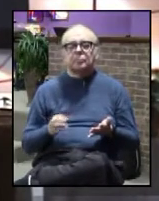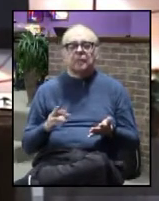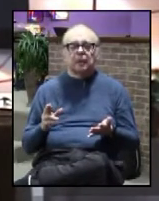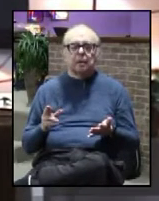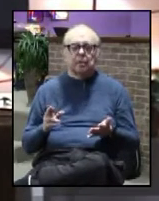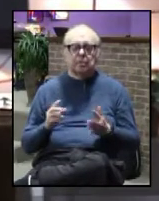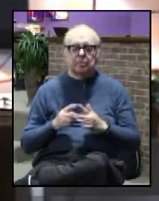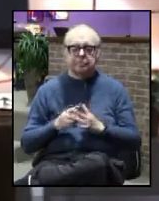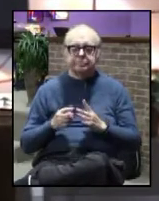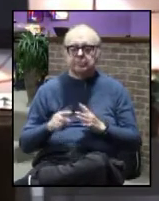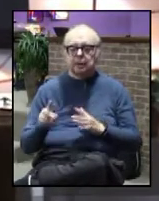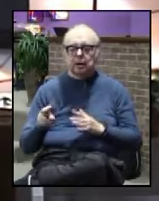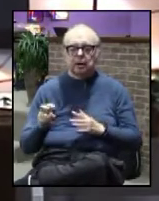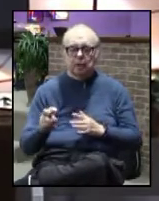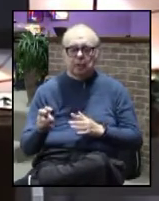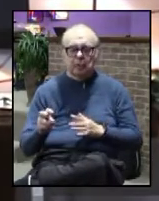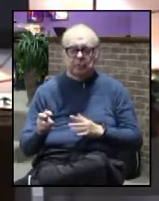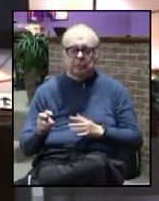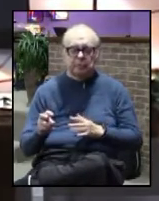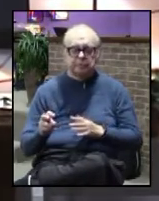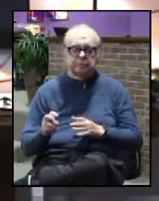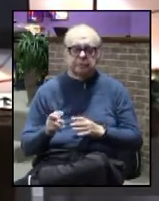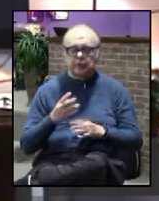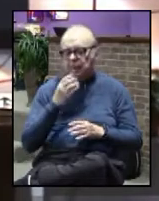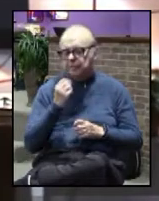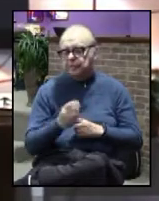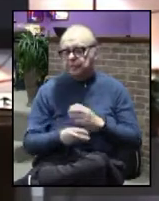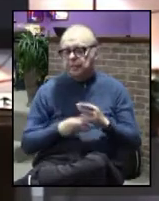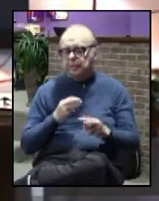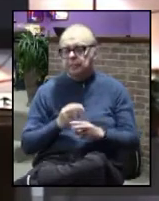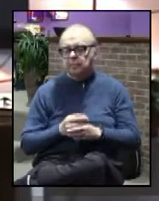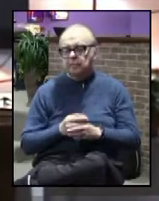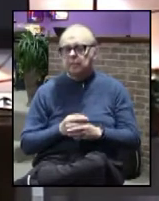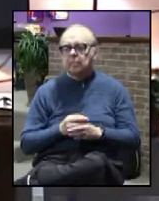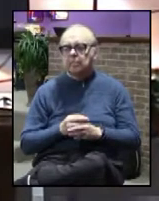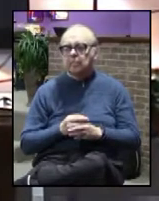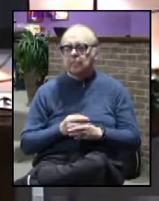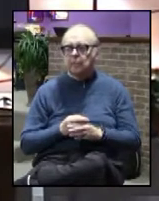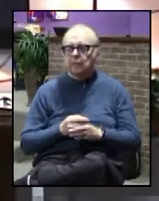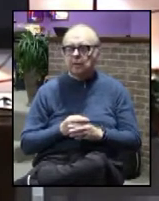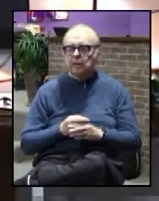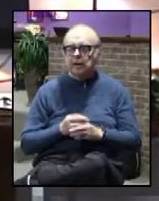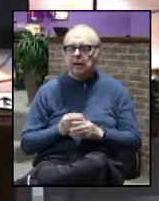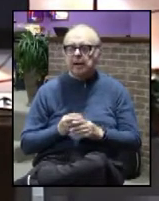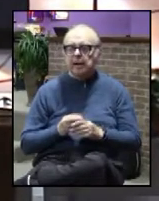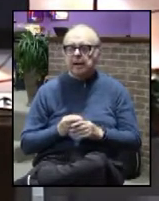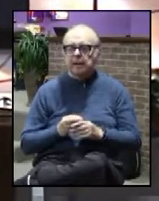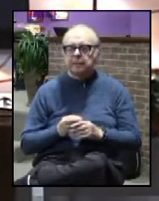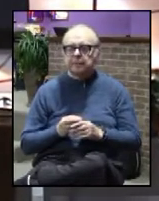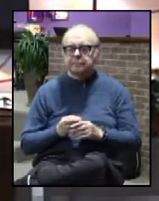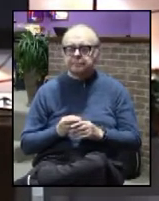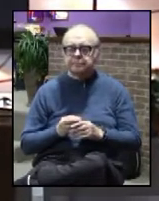Or if we start drifting, your interest in the Word starts waning.